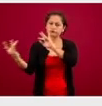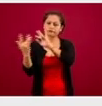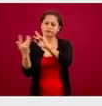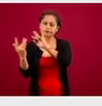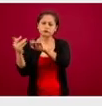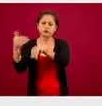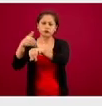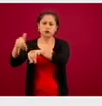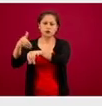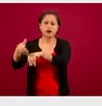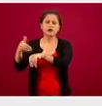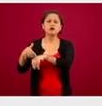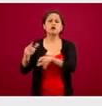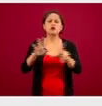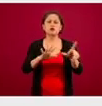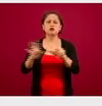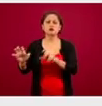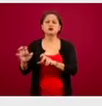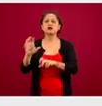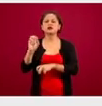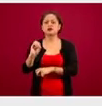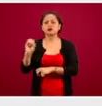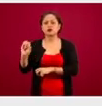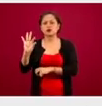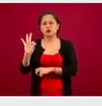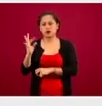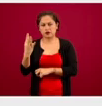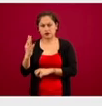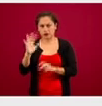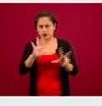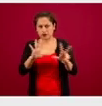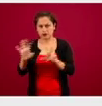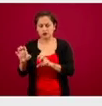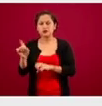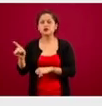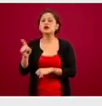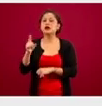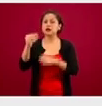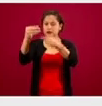phone, it will call the number, the